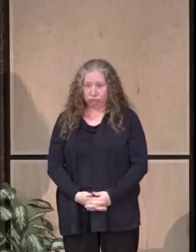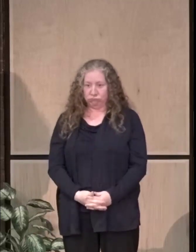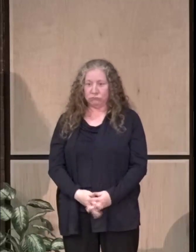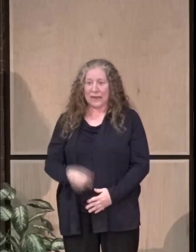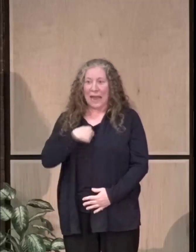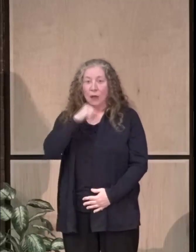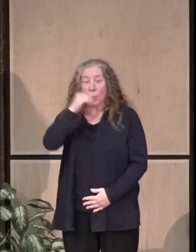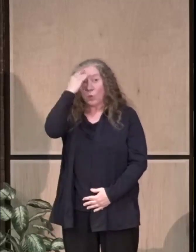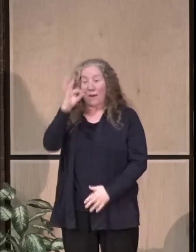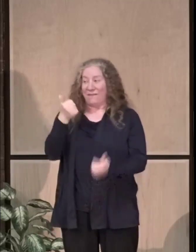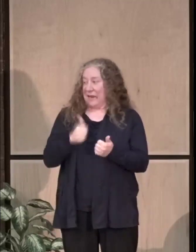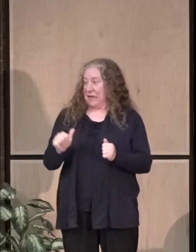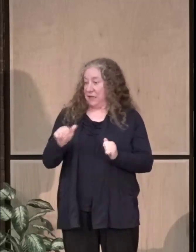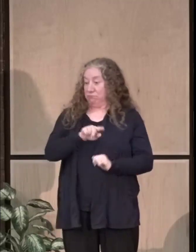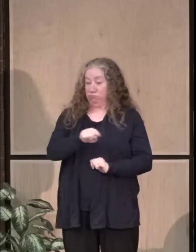I'm not aware of anyone